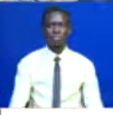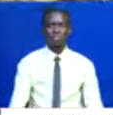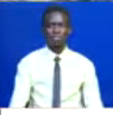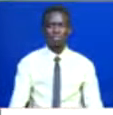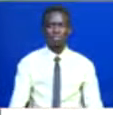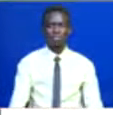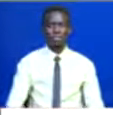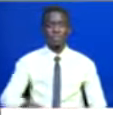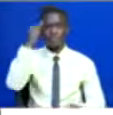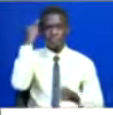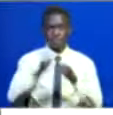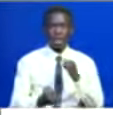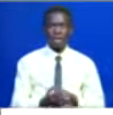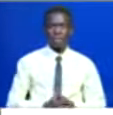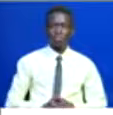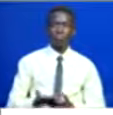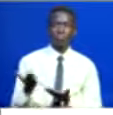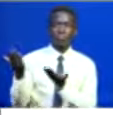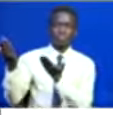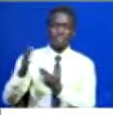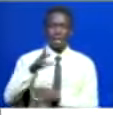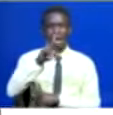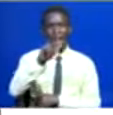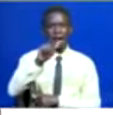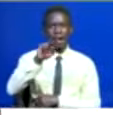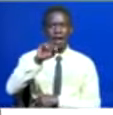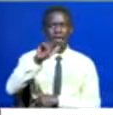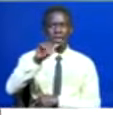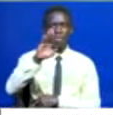And finally, the Kanyaboli in Siaya County